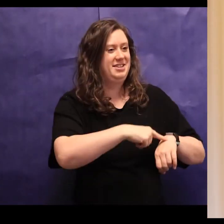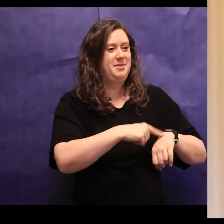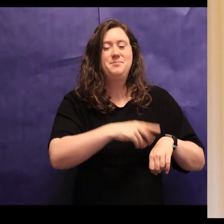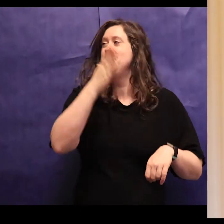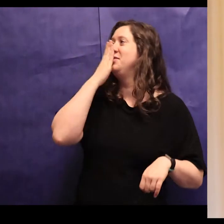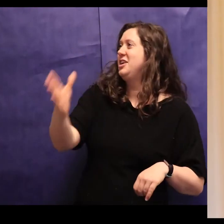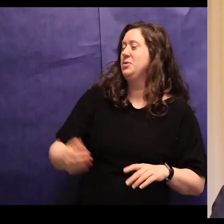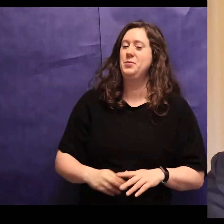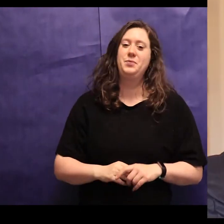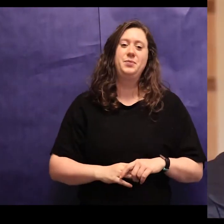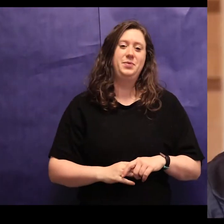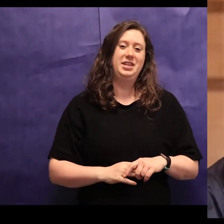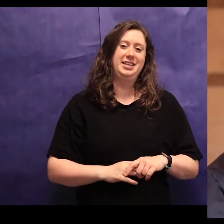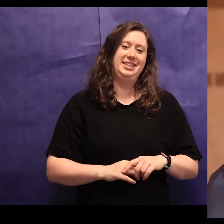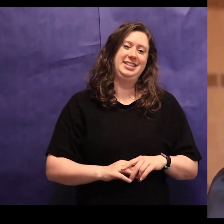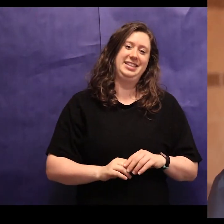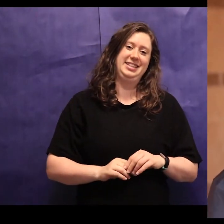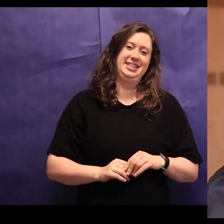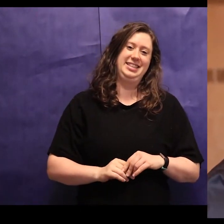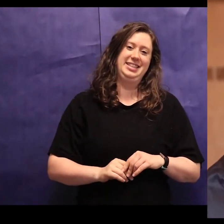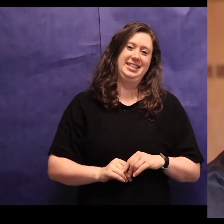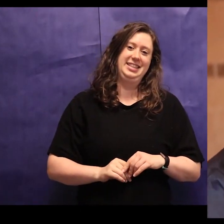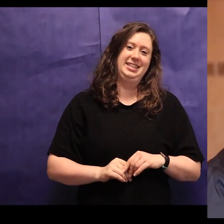you for your time. Thank you. Yeah.